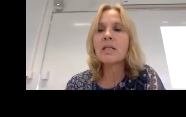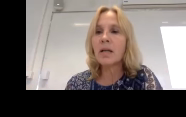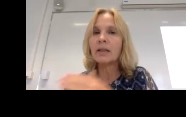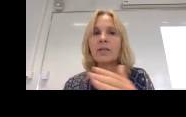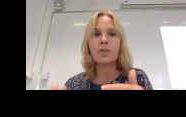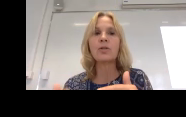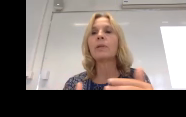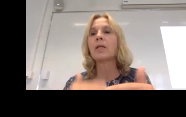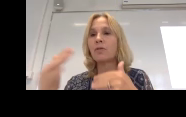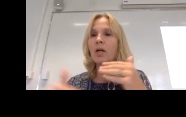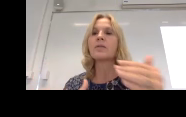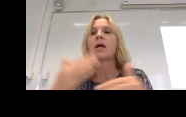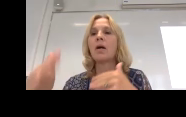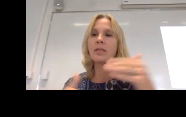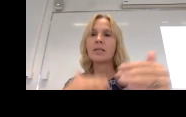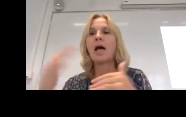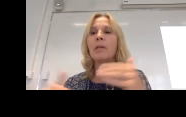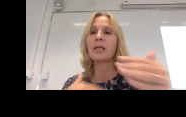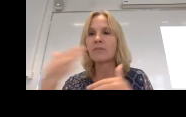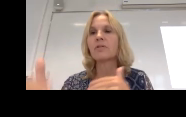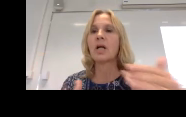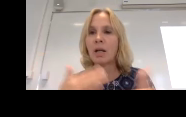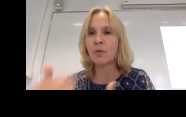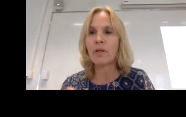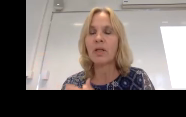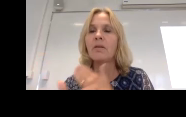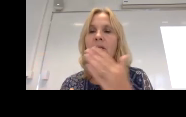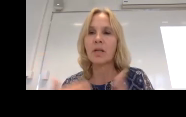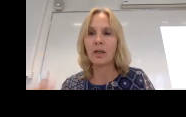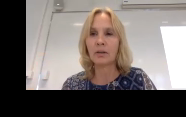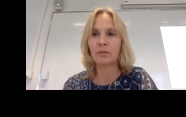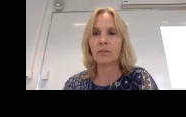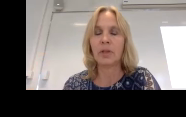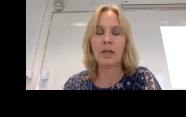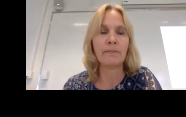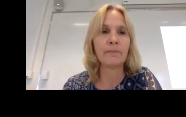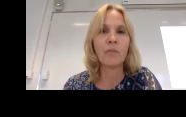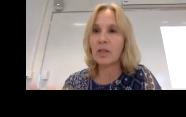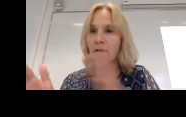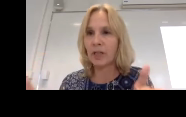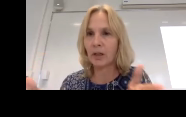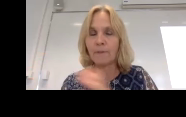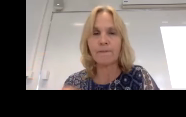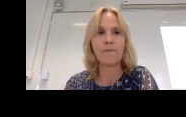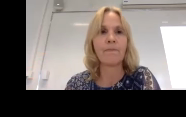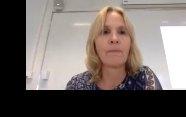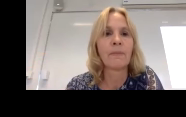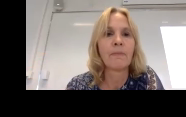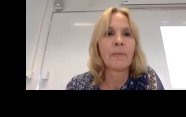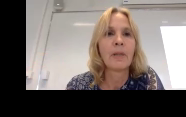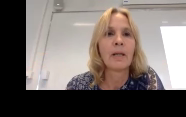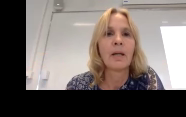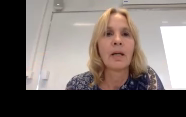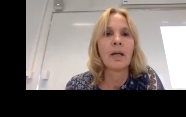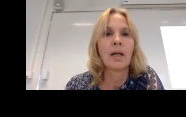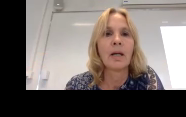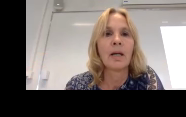And this is likely to do because you've got sign onsets happening at different times within the sign, within the video.